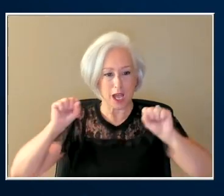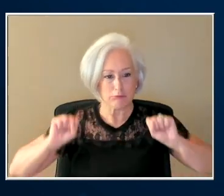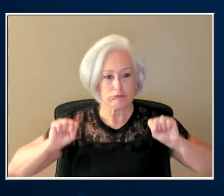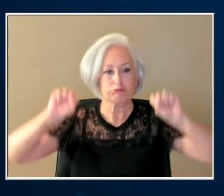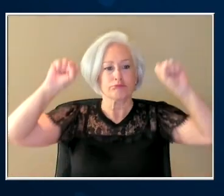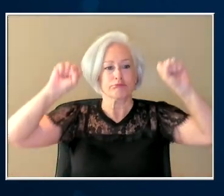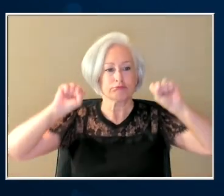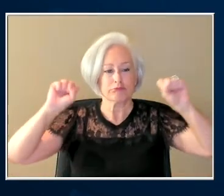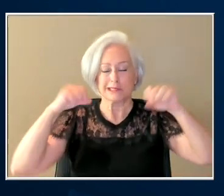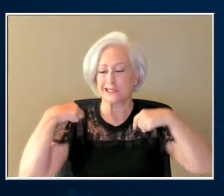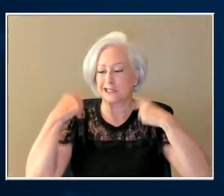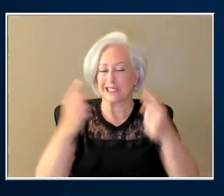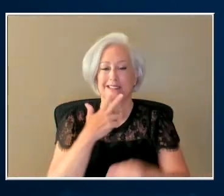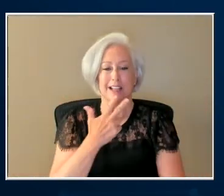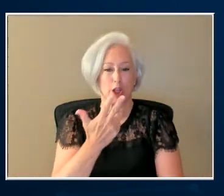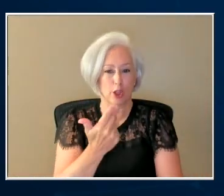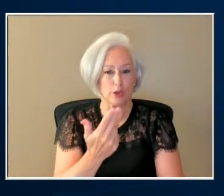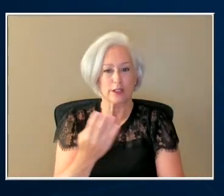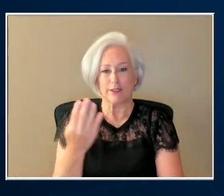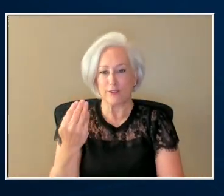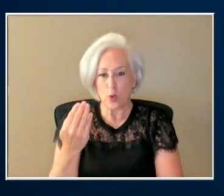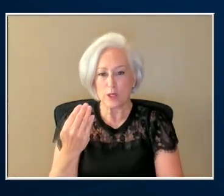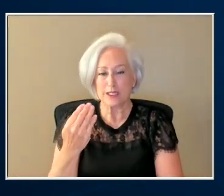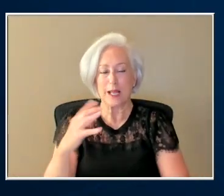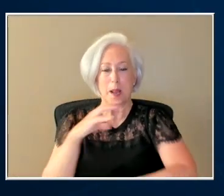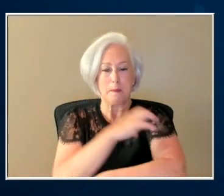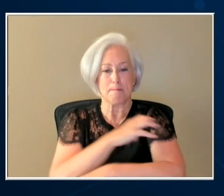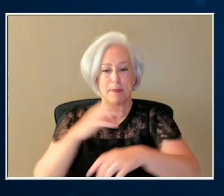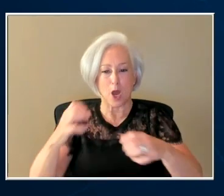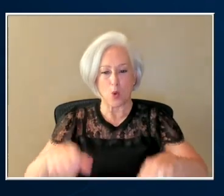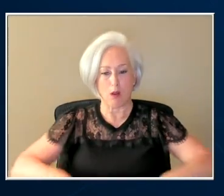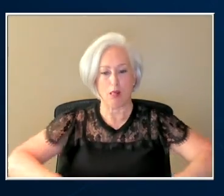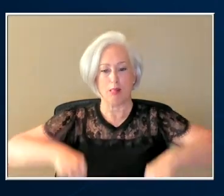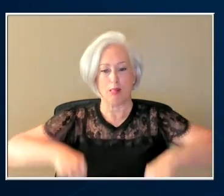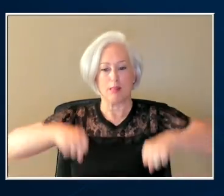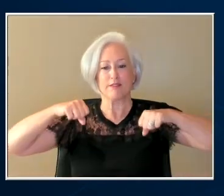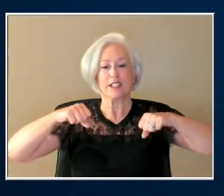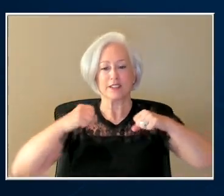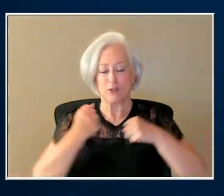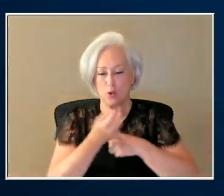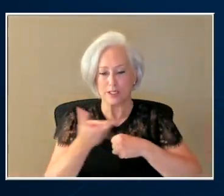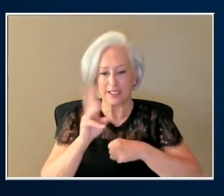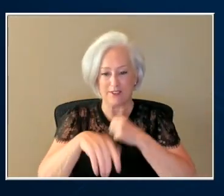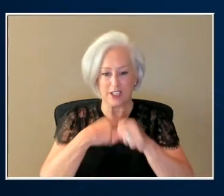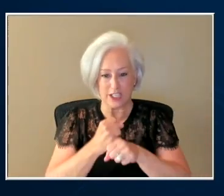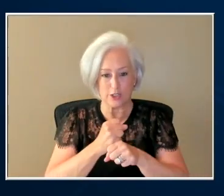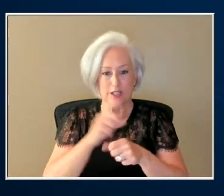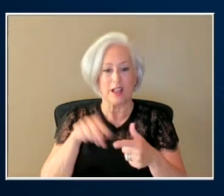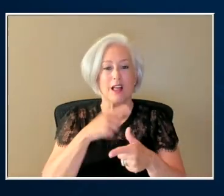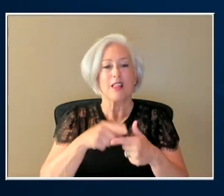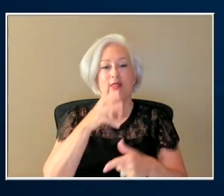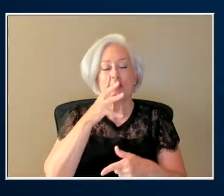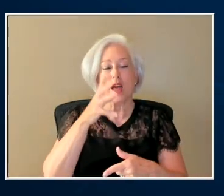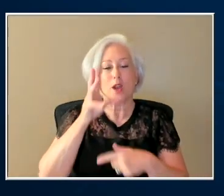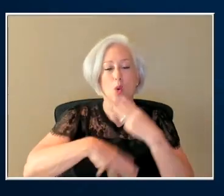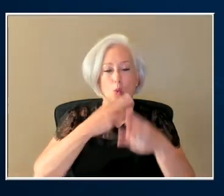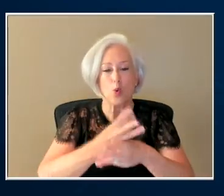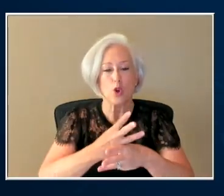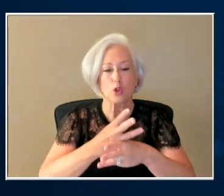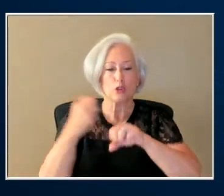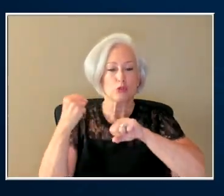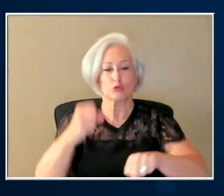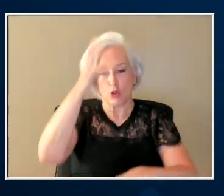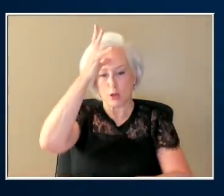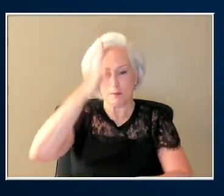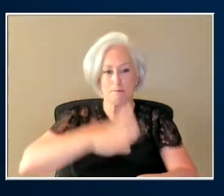did powerlifting for several years, and then World's Strongest Man on TV, where they lift the Atlas stones and deadlift the